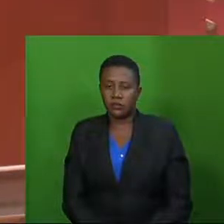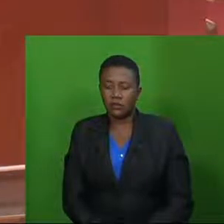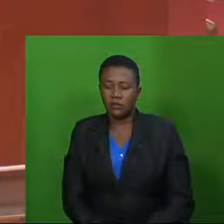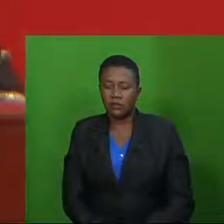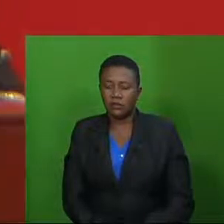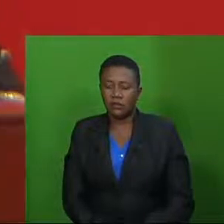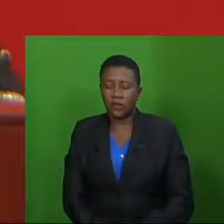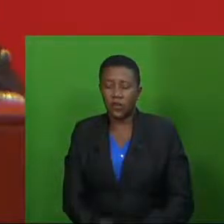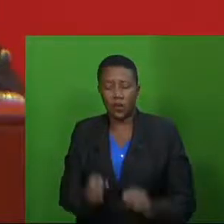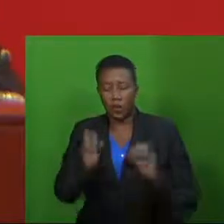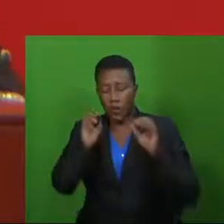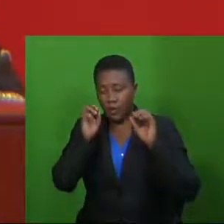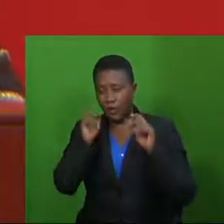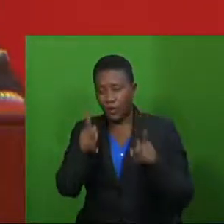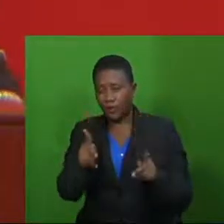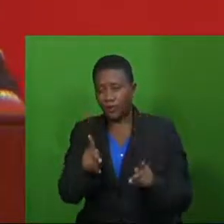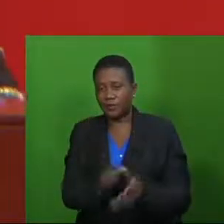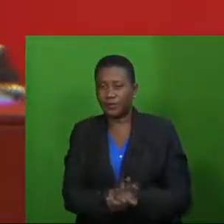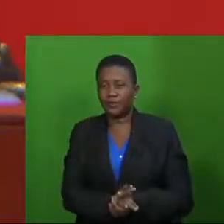Very well, honourable members.